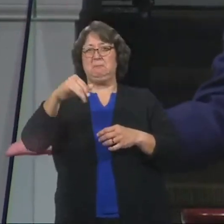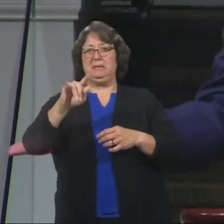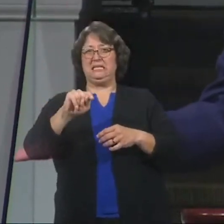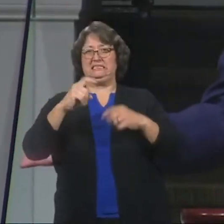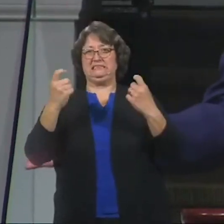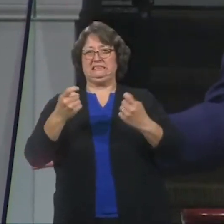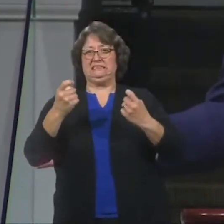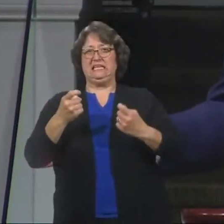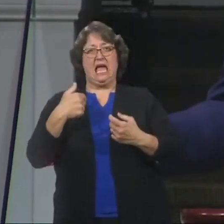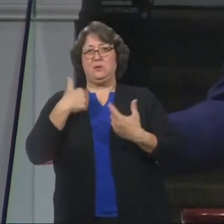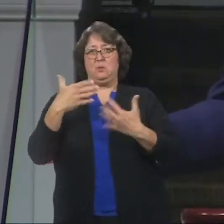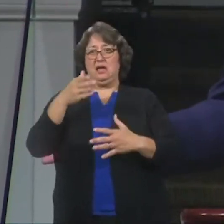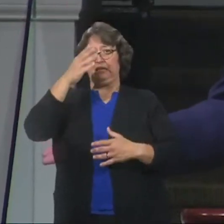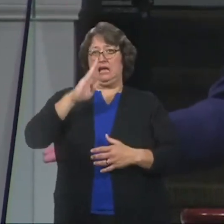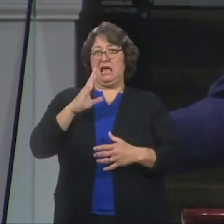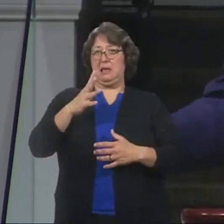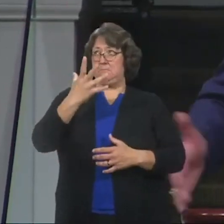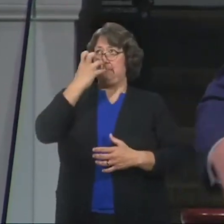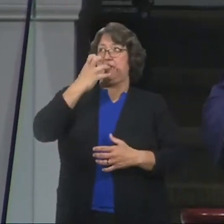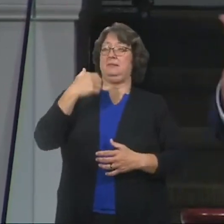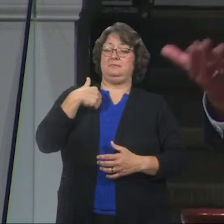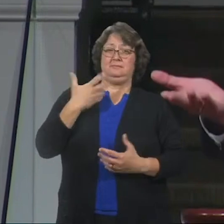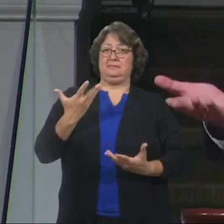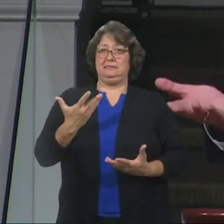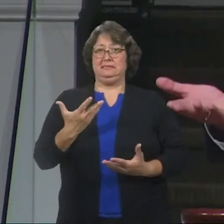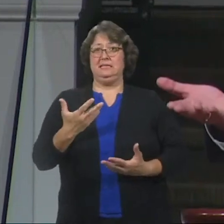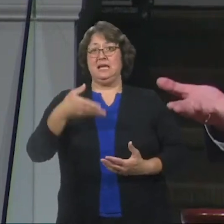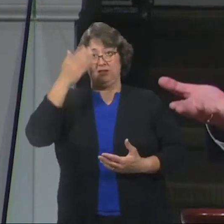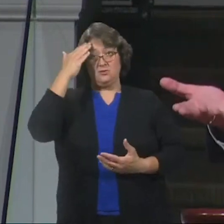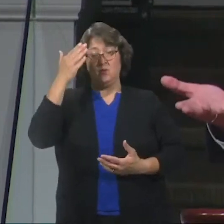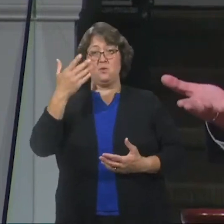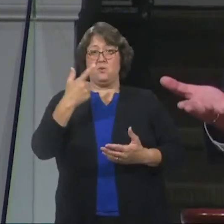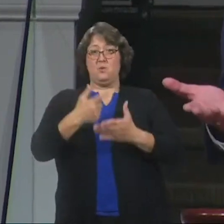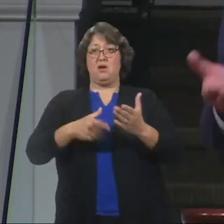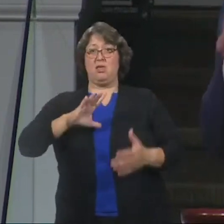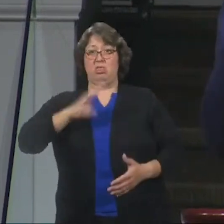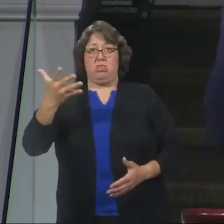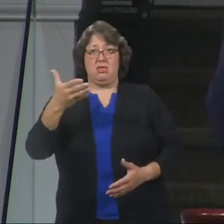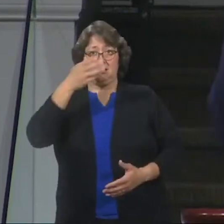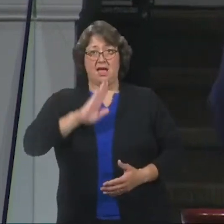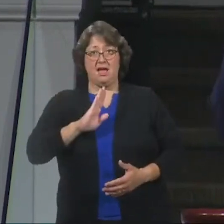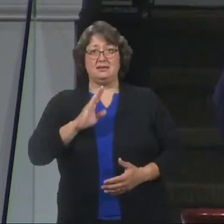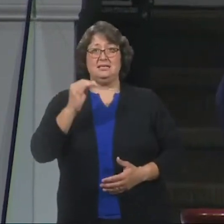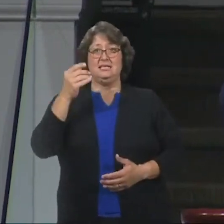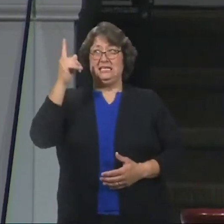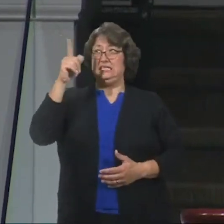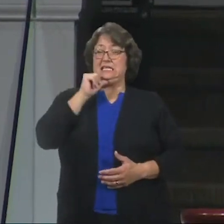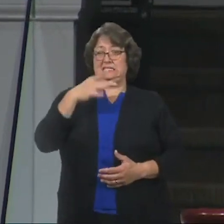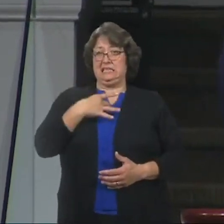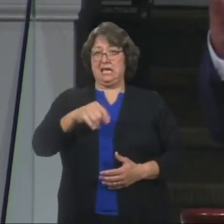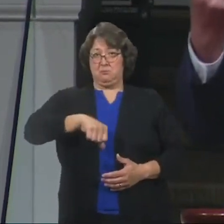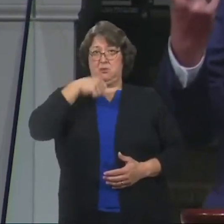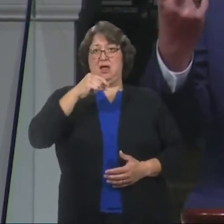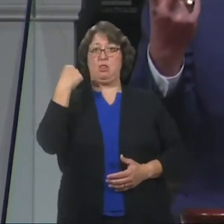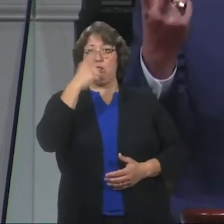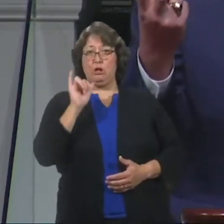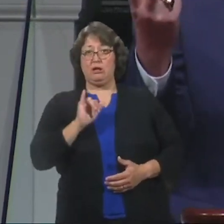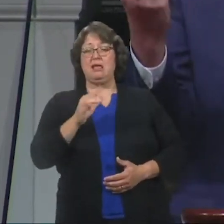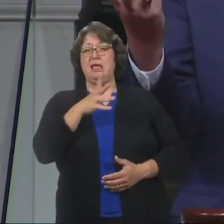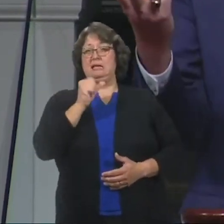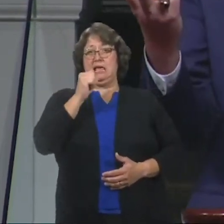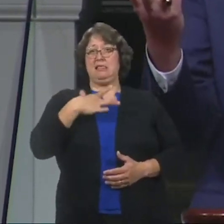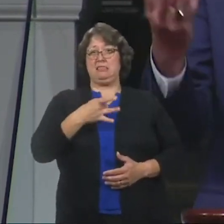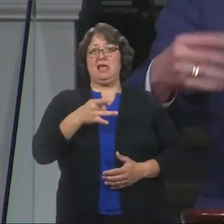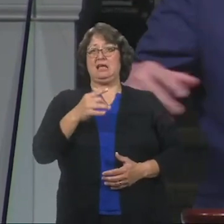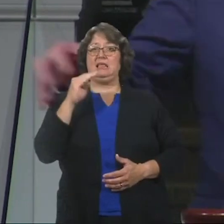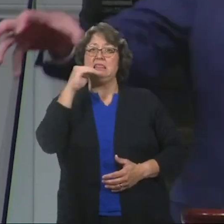God ticked off at me. And we already know what God gets ticked off at. He can't stand a proud look. Can't stand lying tongues. He can't